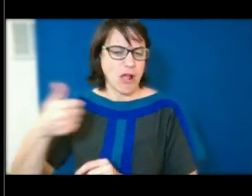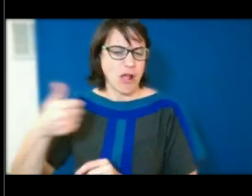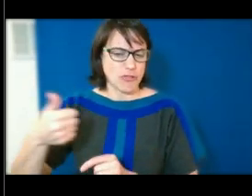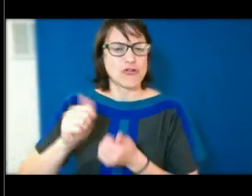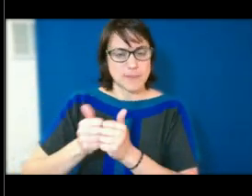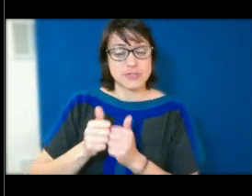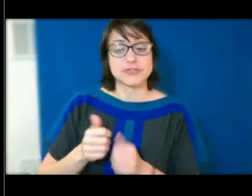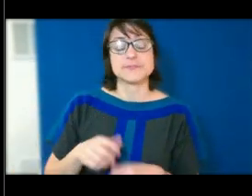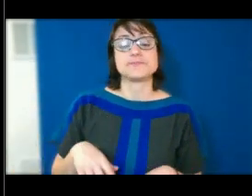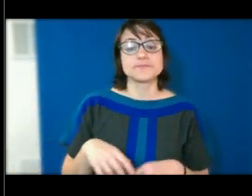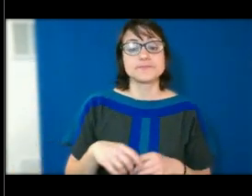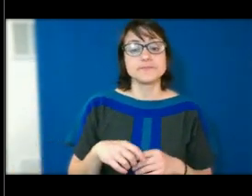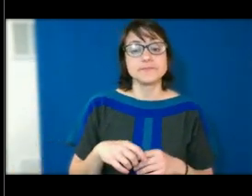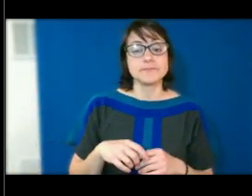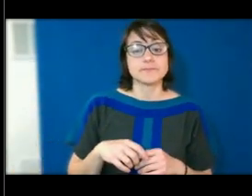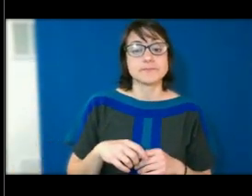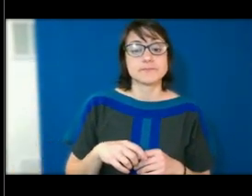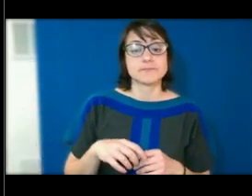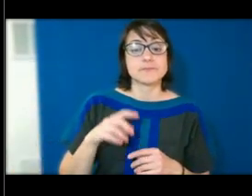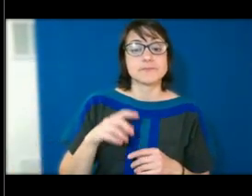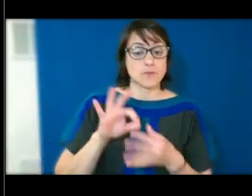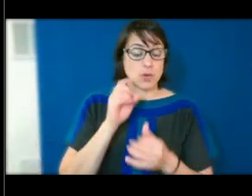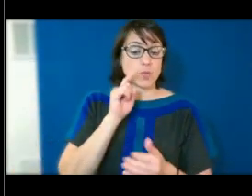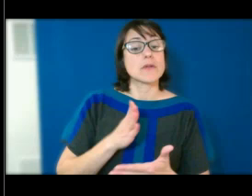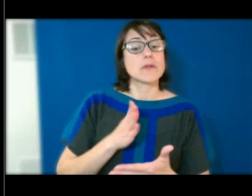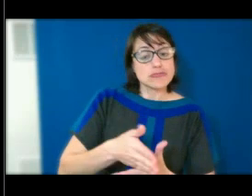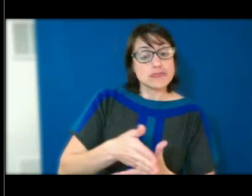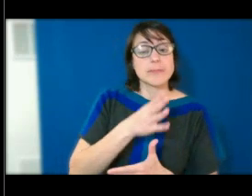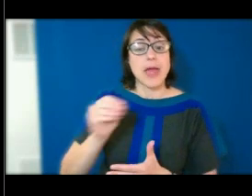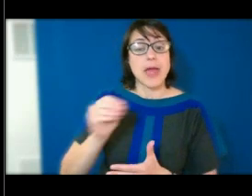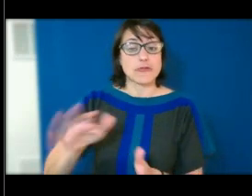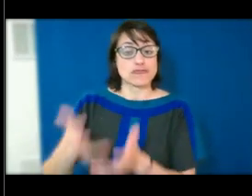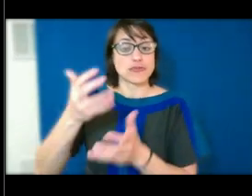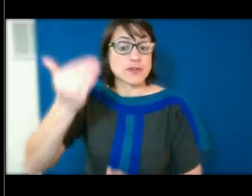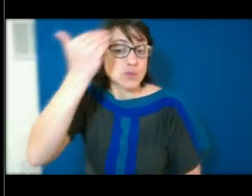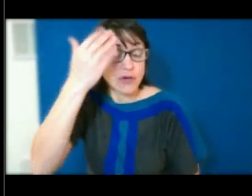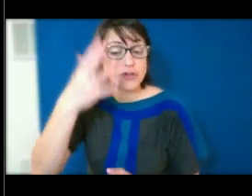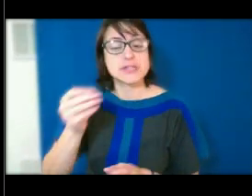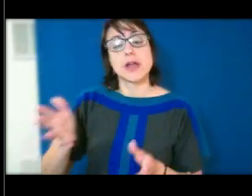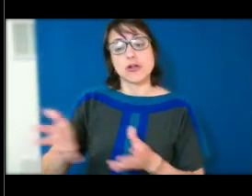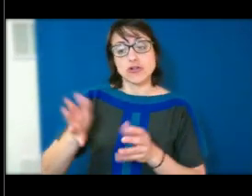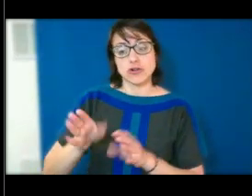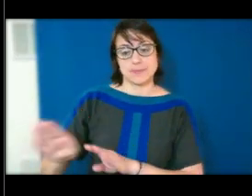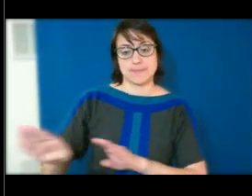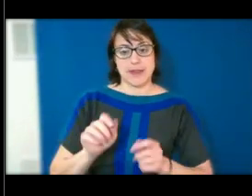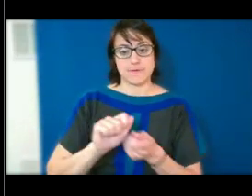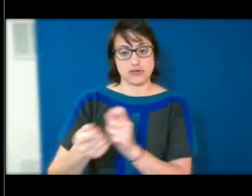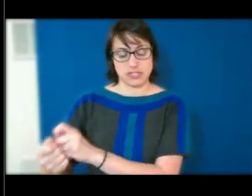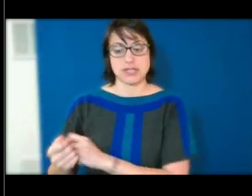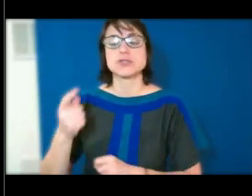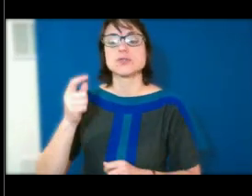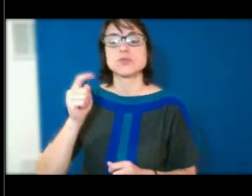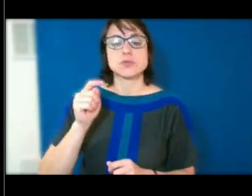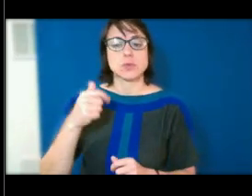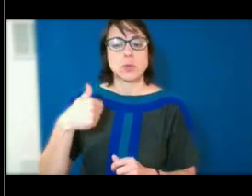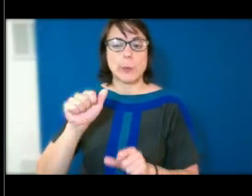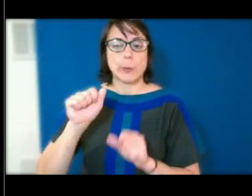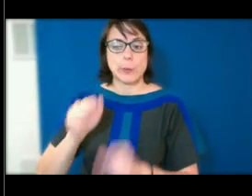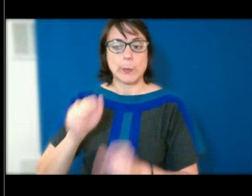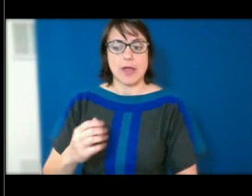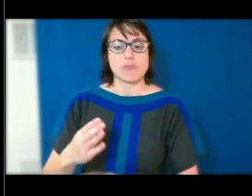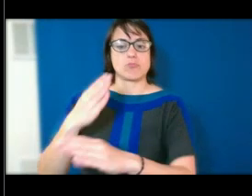and interception to raise awareness and encourage behavior changes to ensure long-term prevention of marine debris. Next slide,